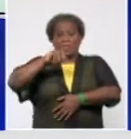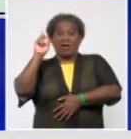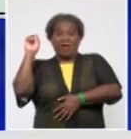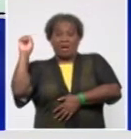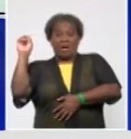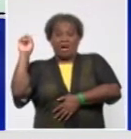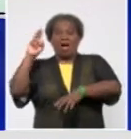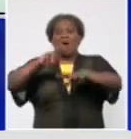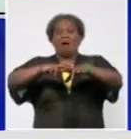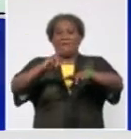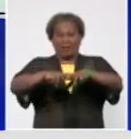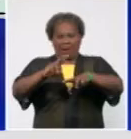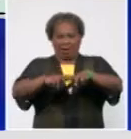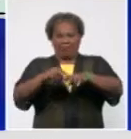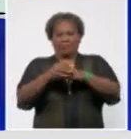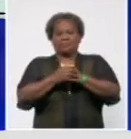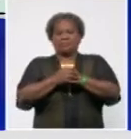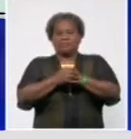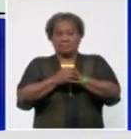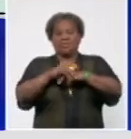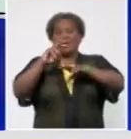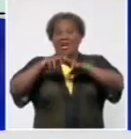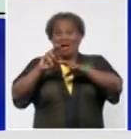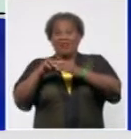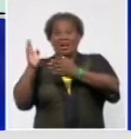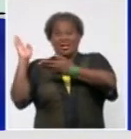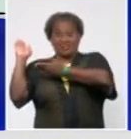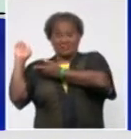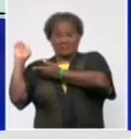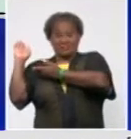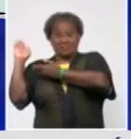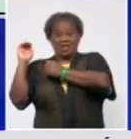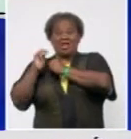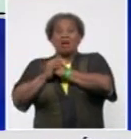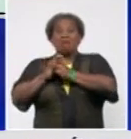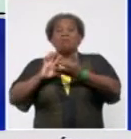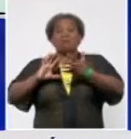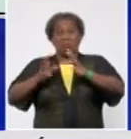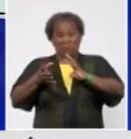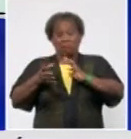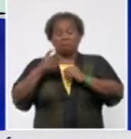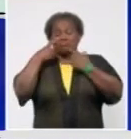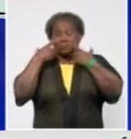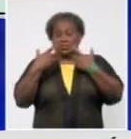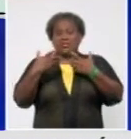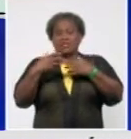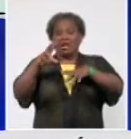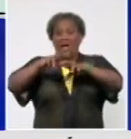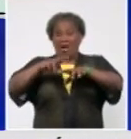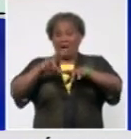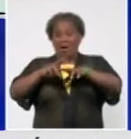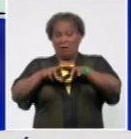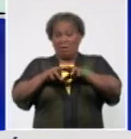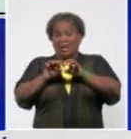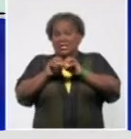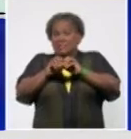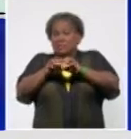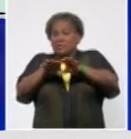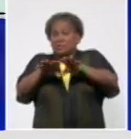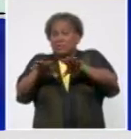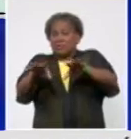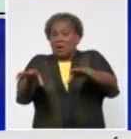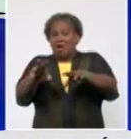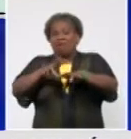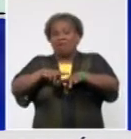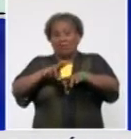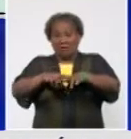ask Leonardo's support to bring up a map that presents Havana and Ciego de Ávila's epidemiological situation.